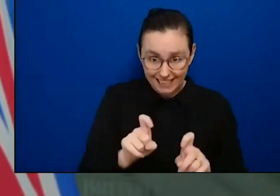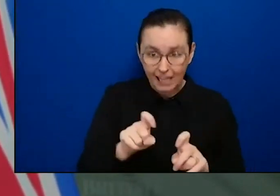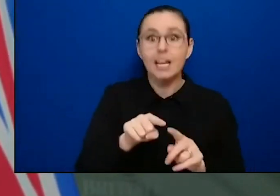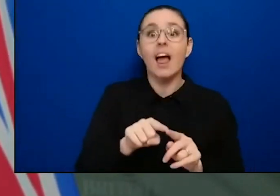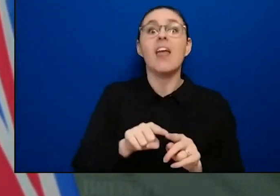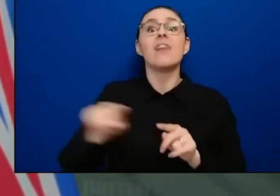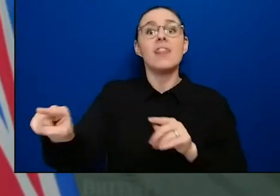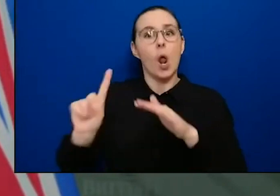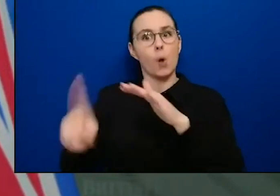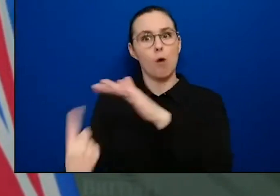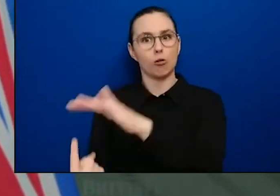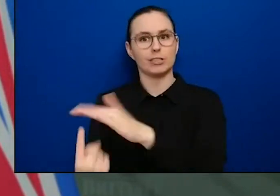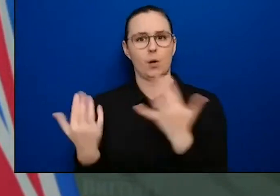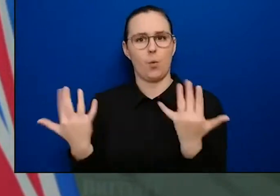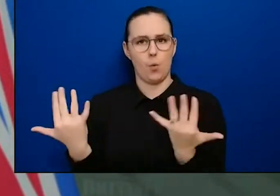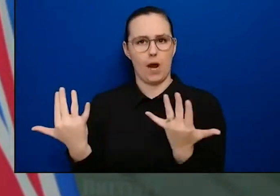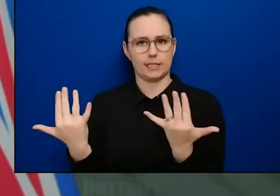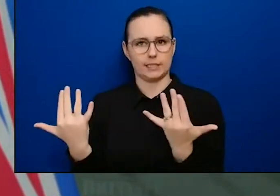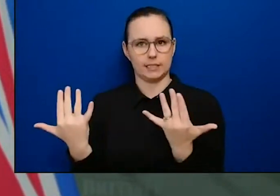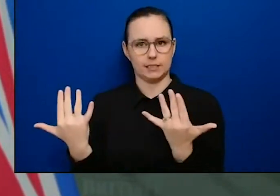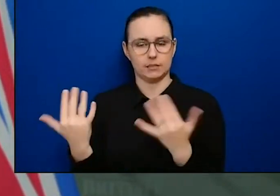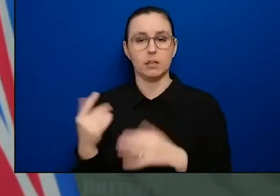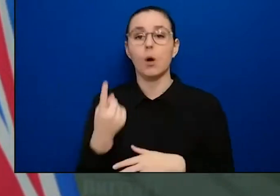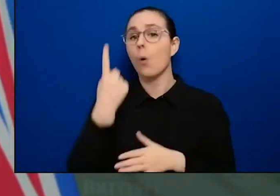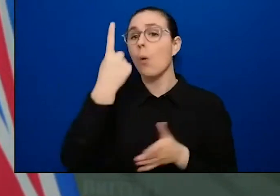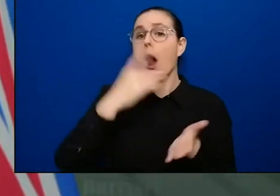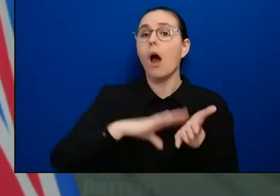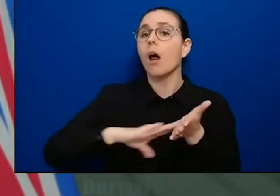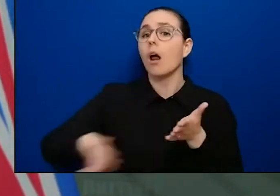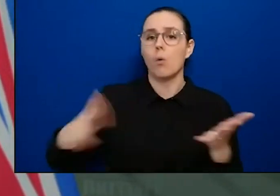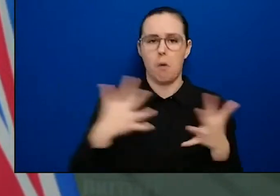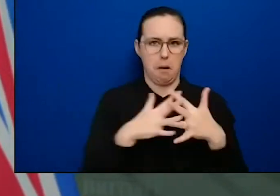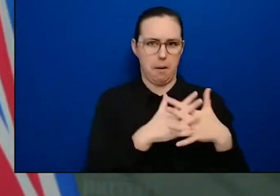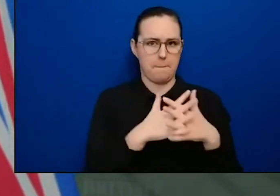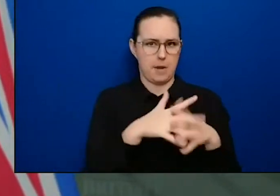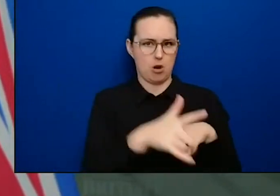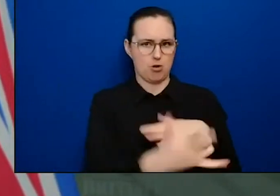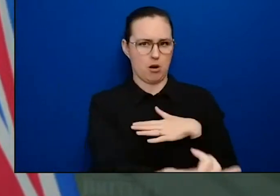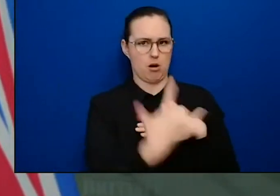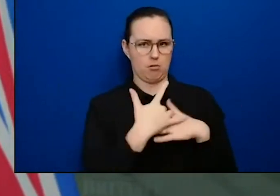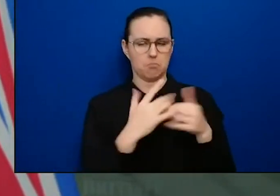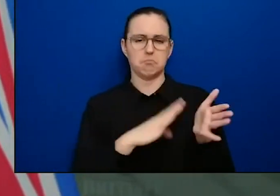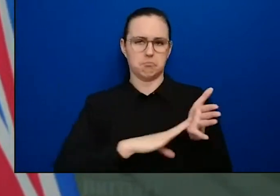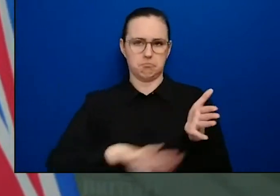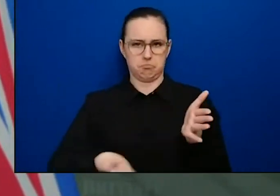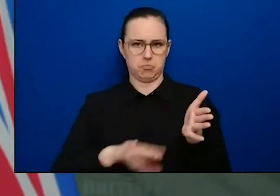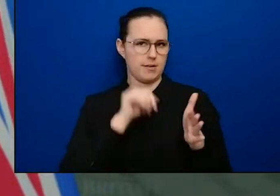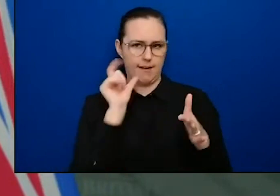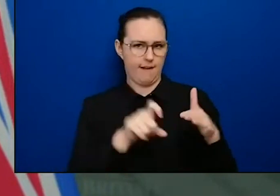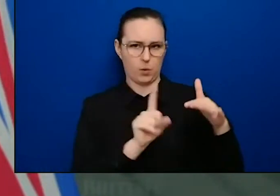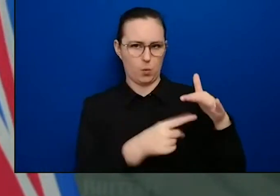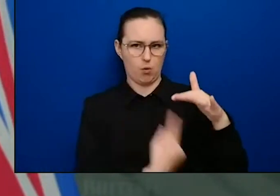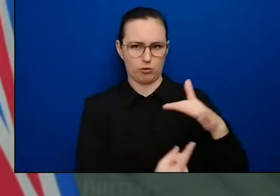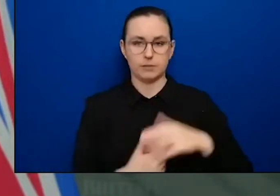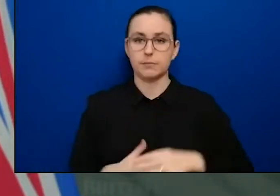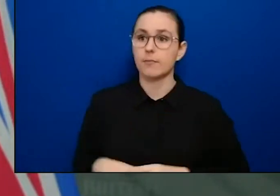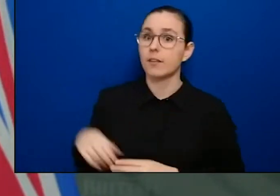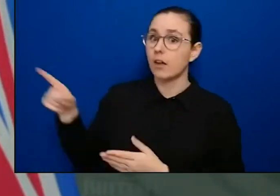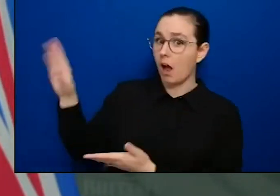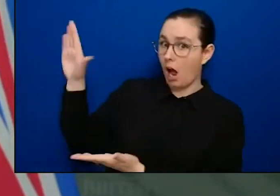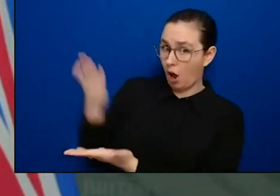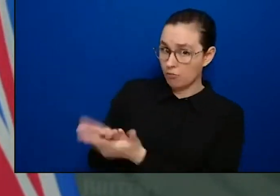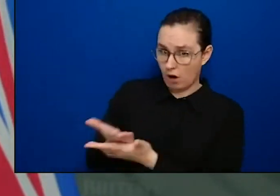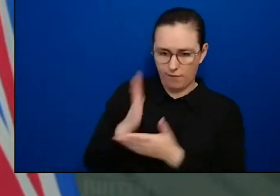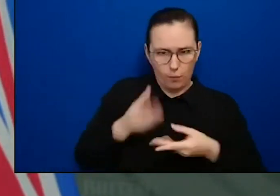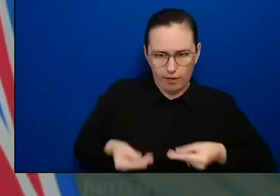We understand the federal government will be providing kits to individual travelers on arrival and have or are contracting with a